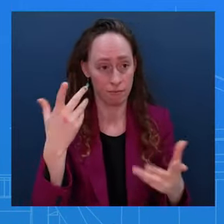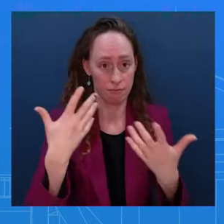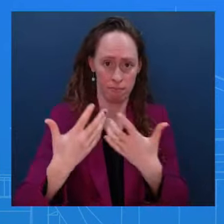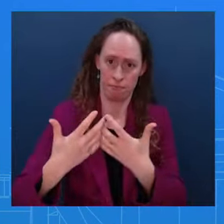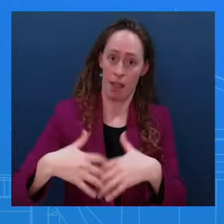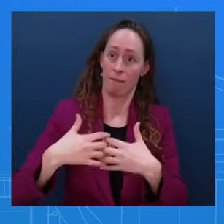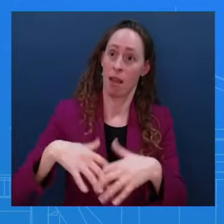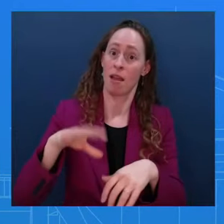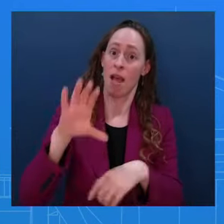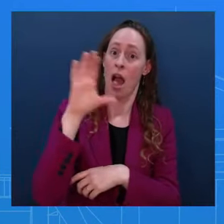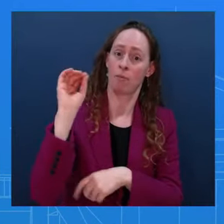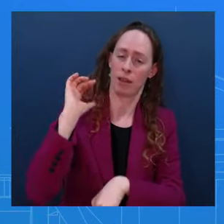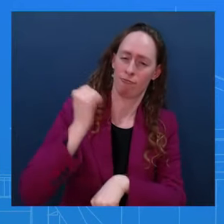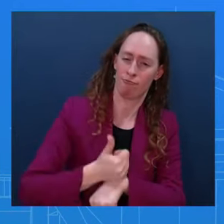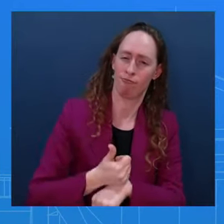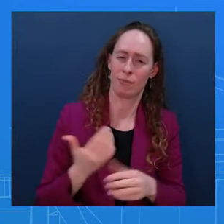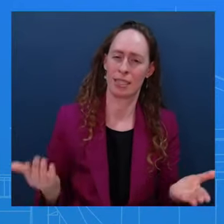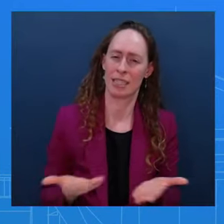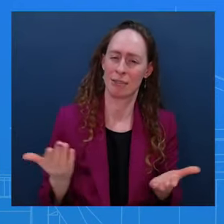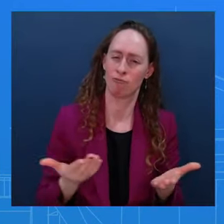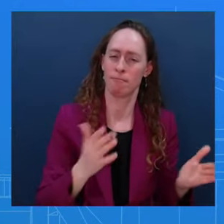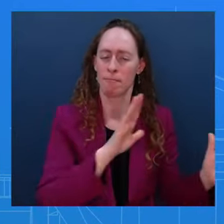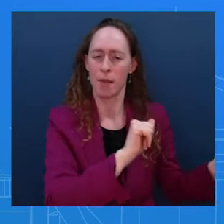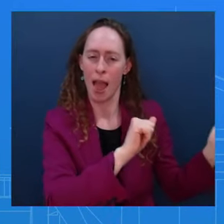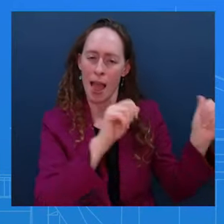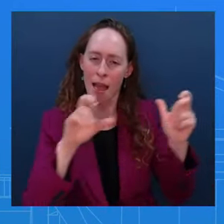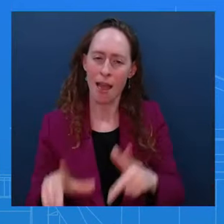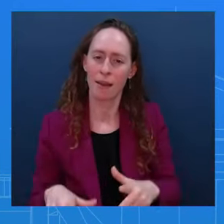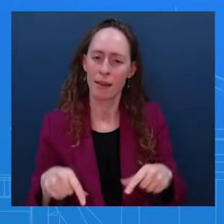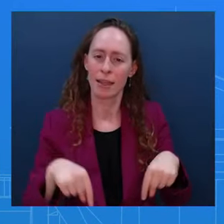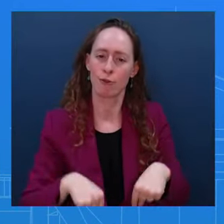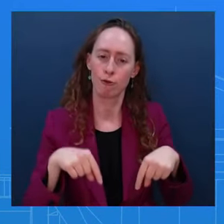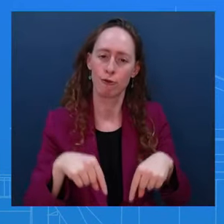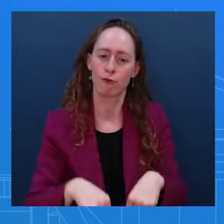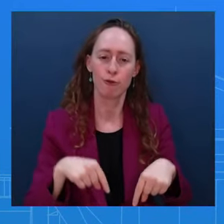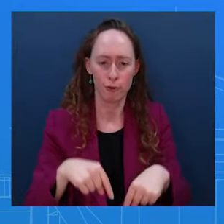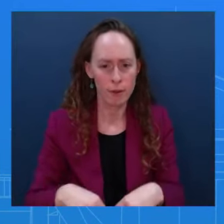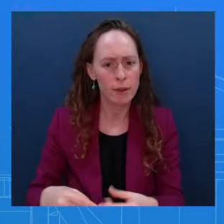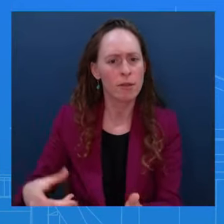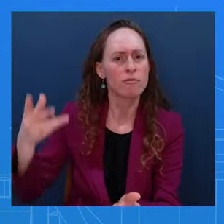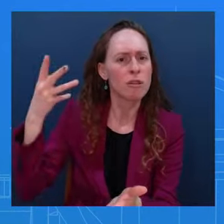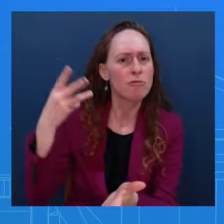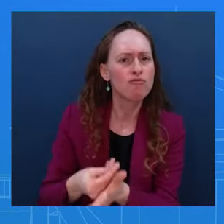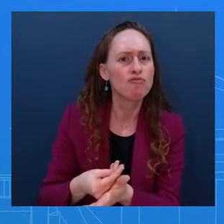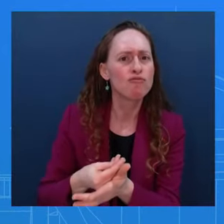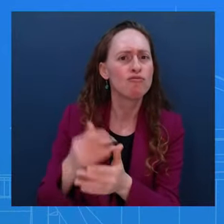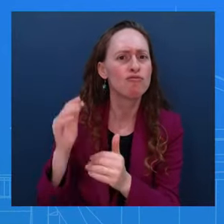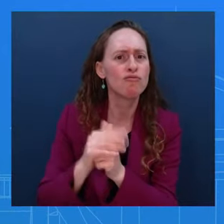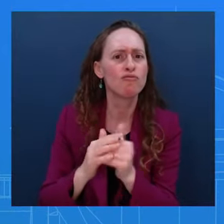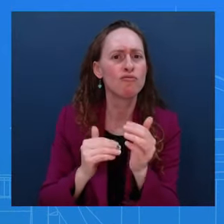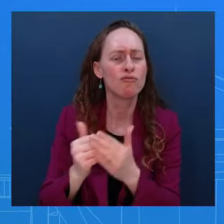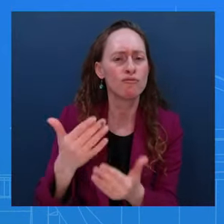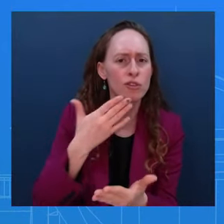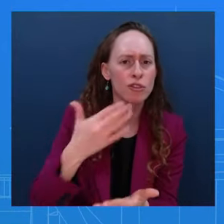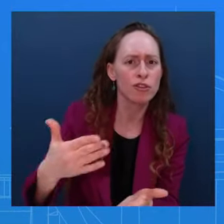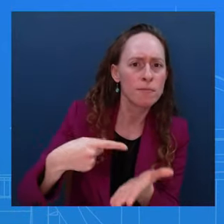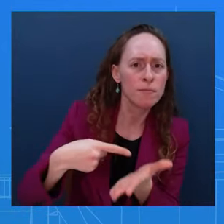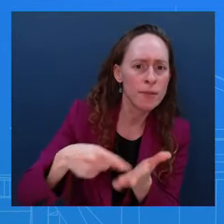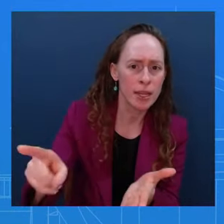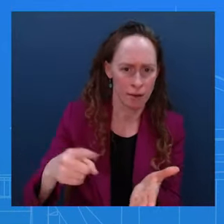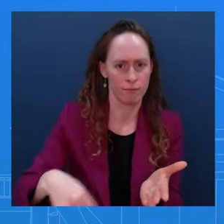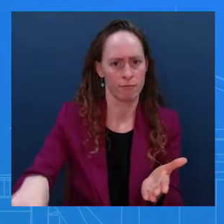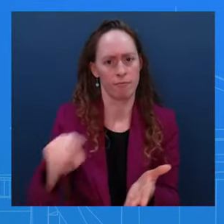It's critical. Creating good-paying jobs here in the U.S. is important. It's critical. We have to build an economy from the bottom up, middle